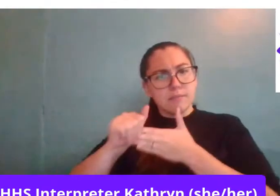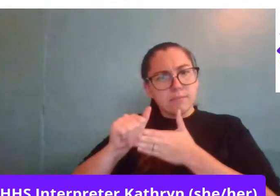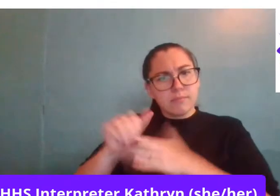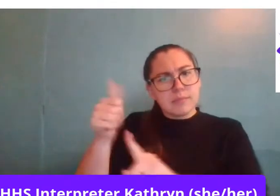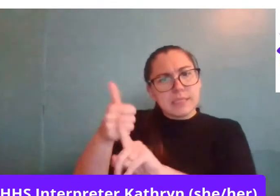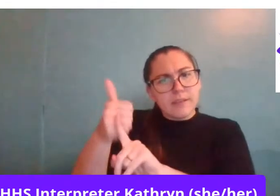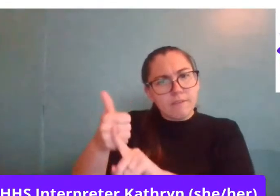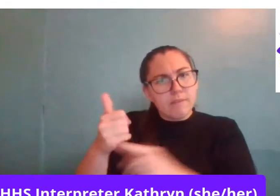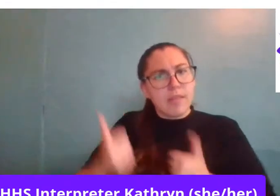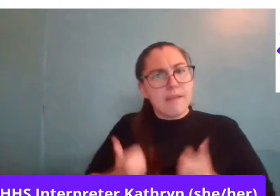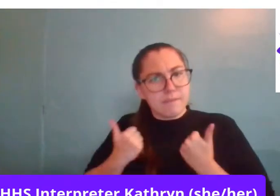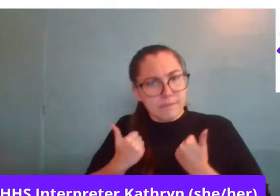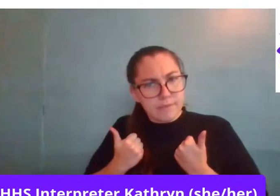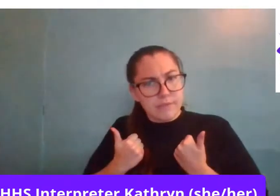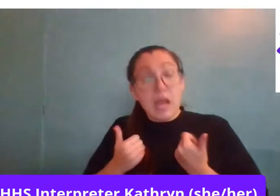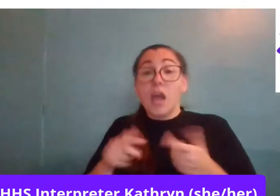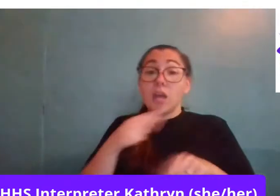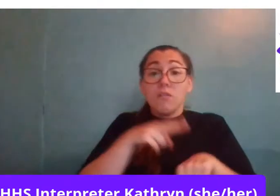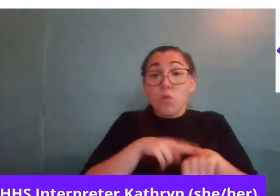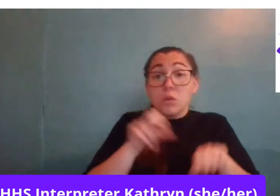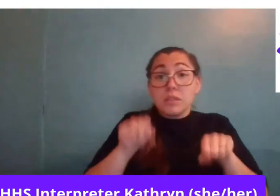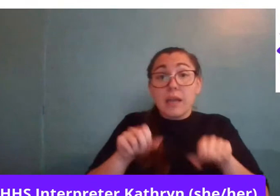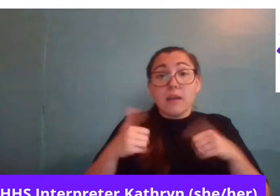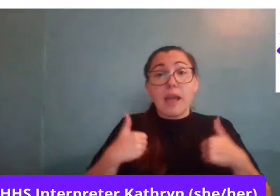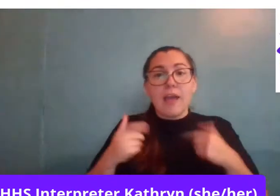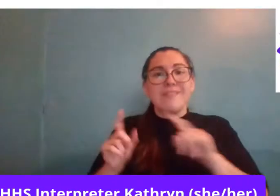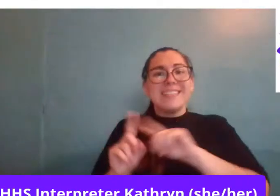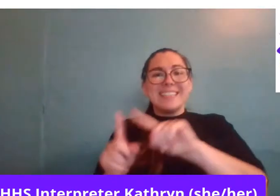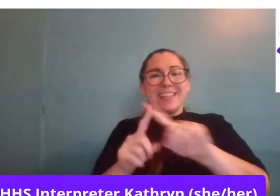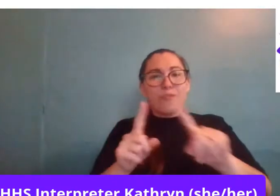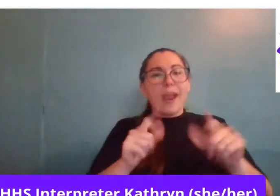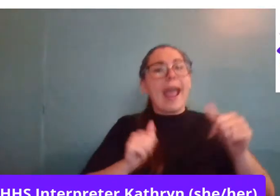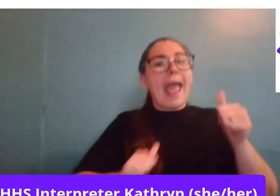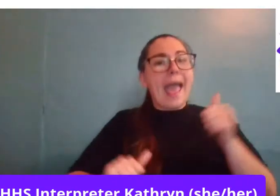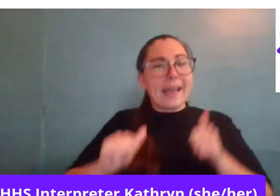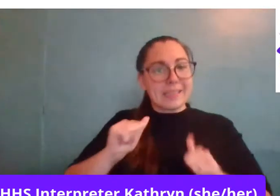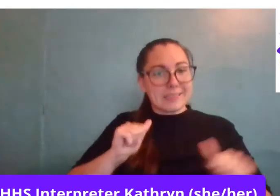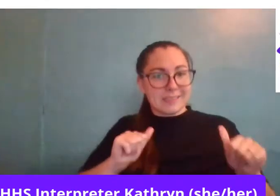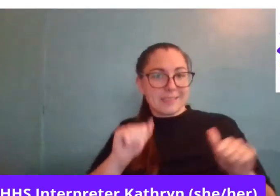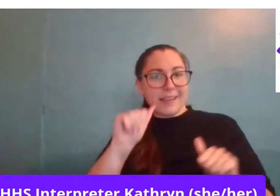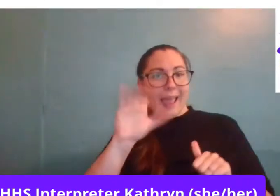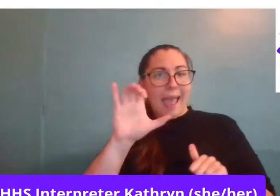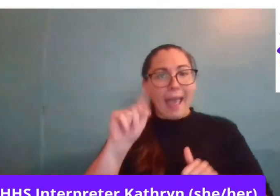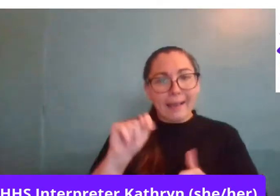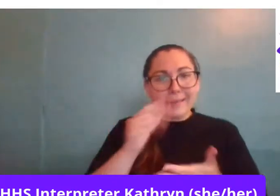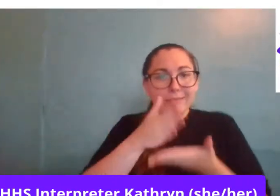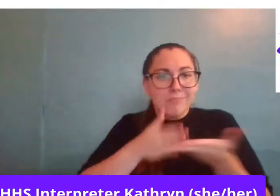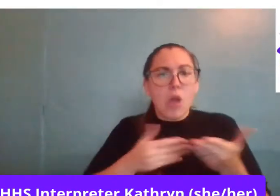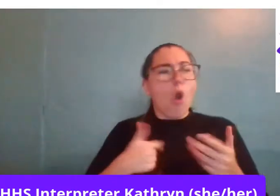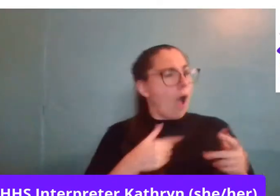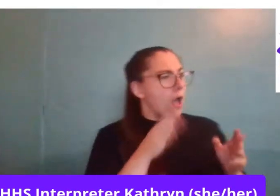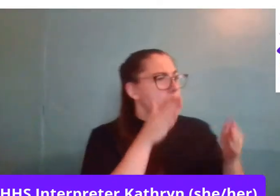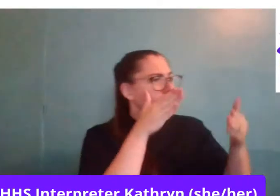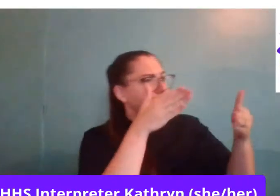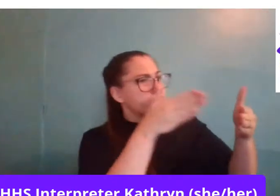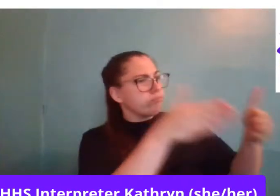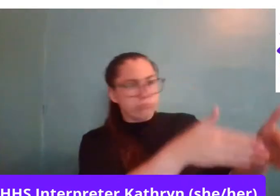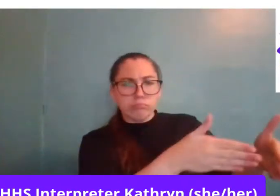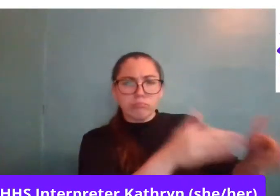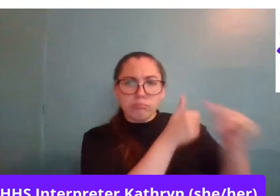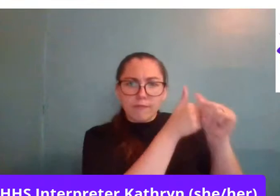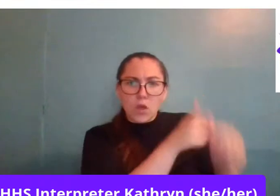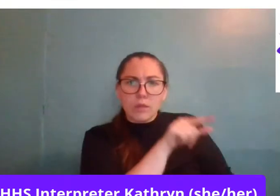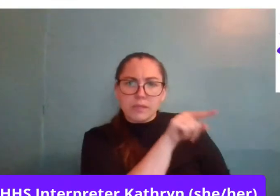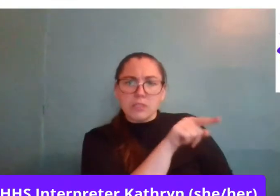the self-directed life can have many acts to it. It's not like, okay, I'm going this way. Well, you can then change this.